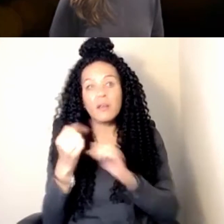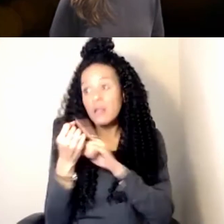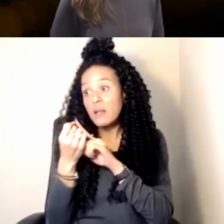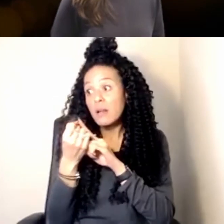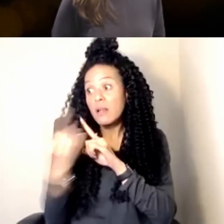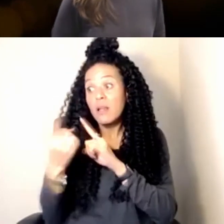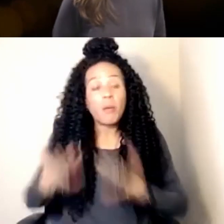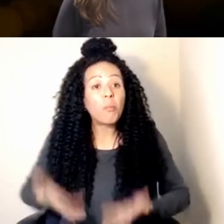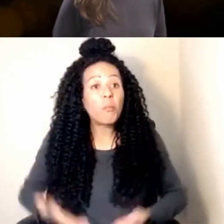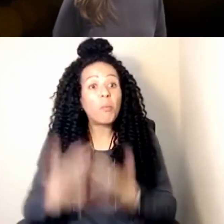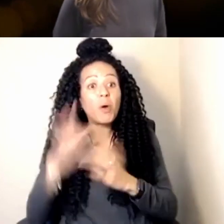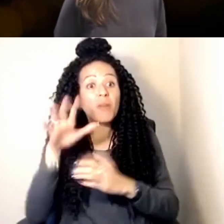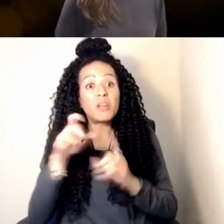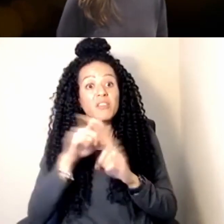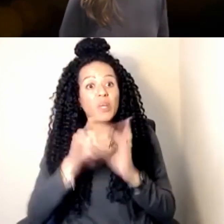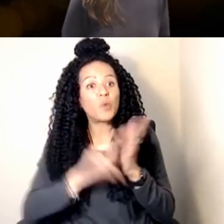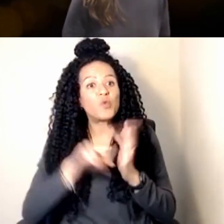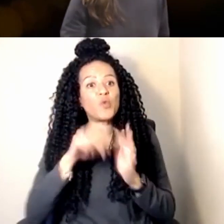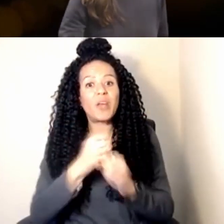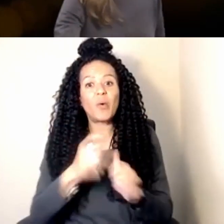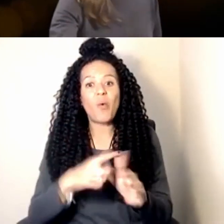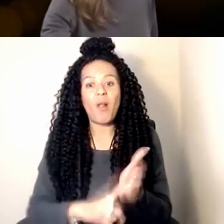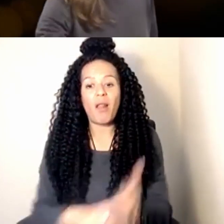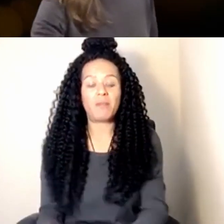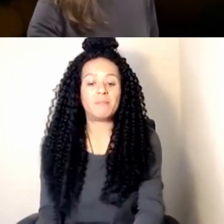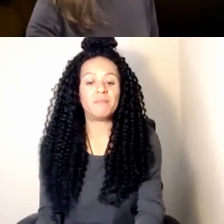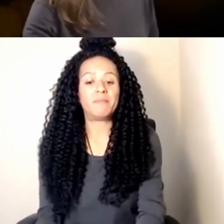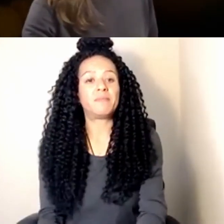his birthplace in Donegal.